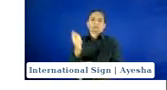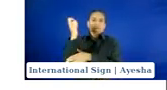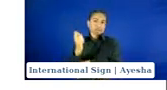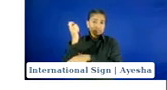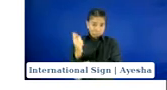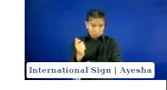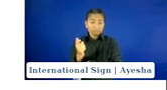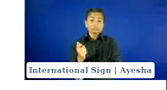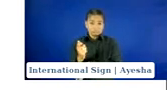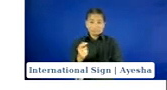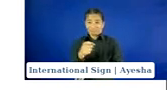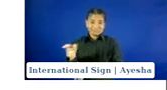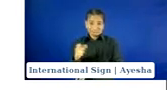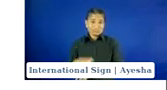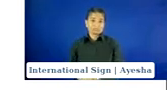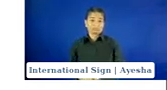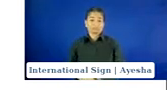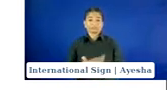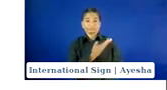Next, please.